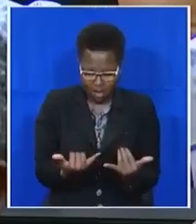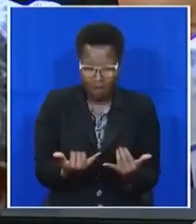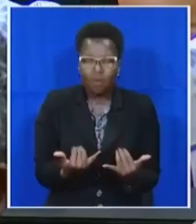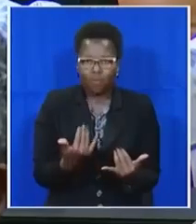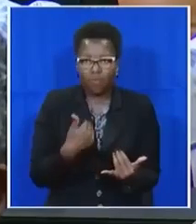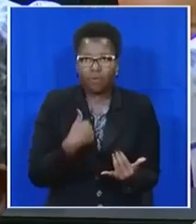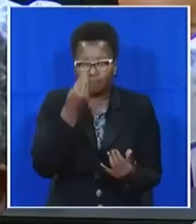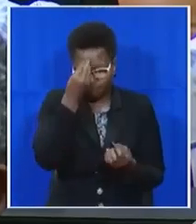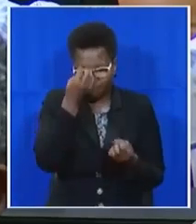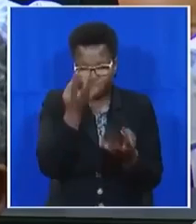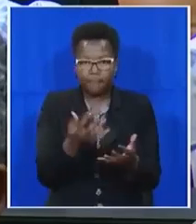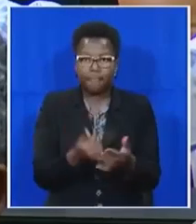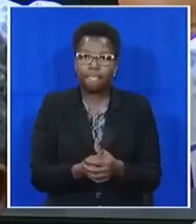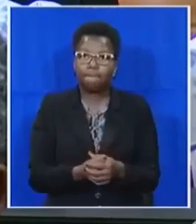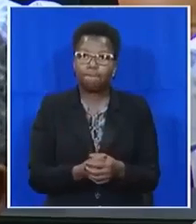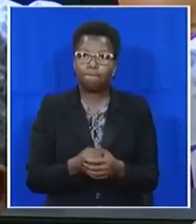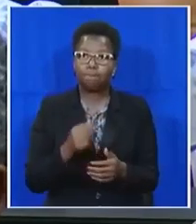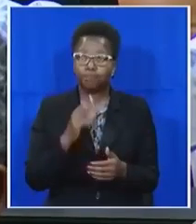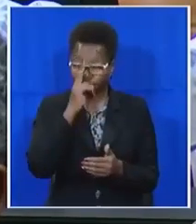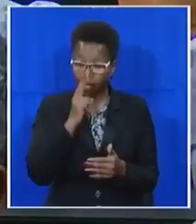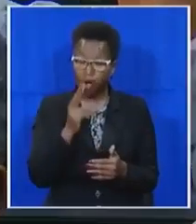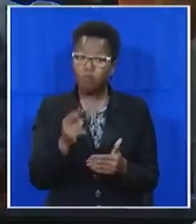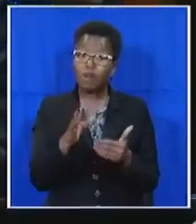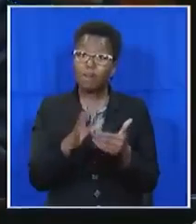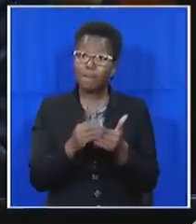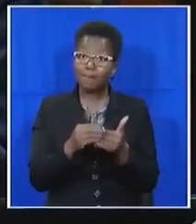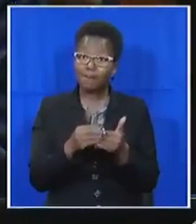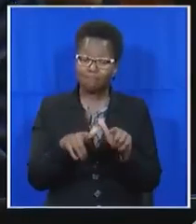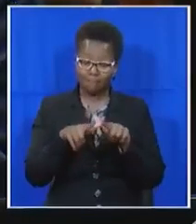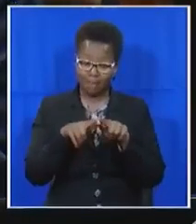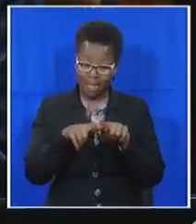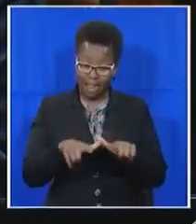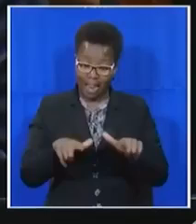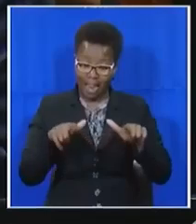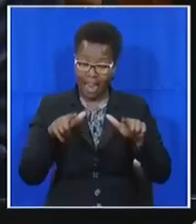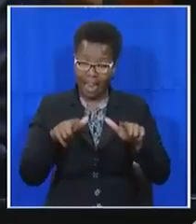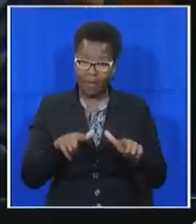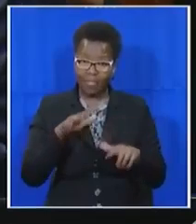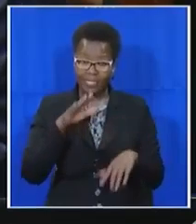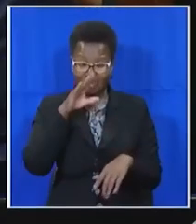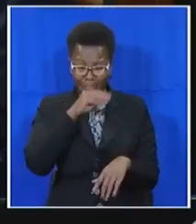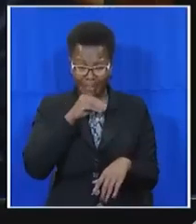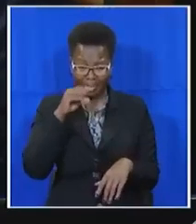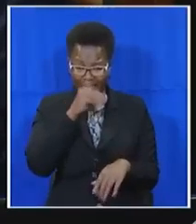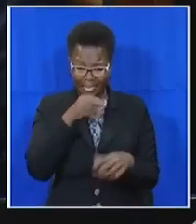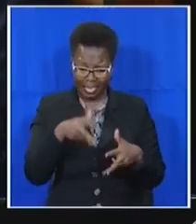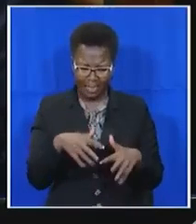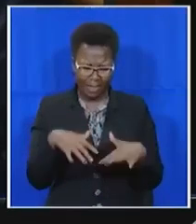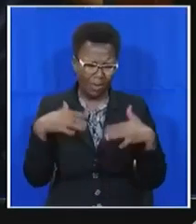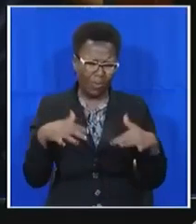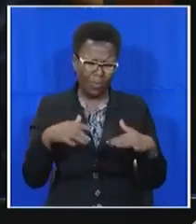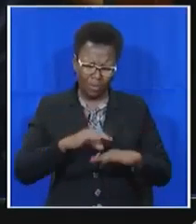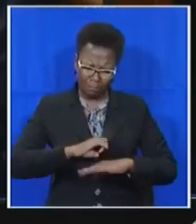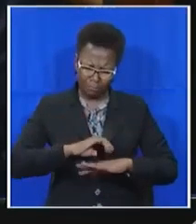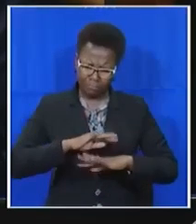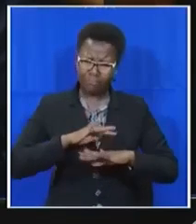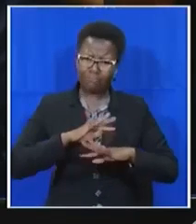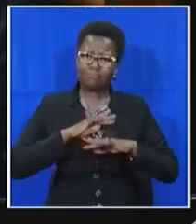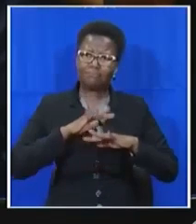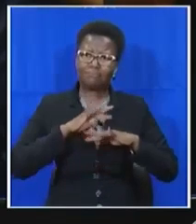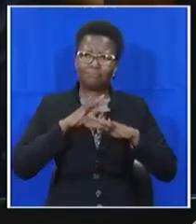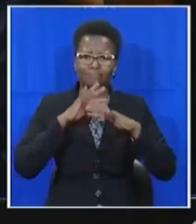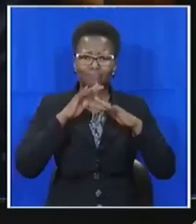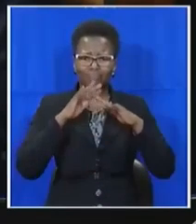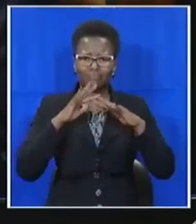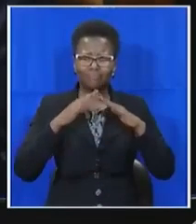Honorable members, the language you use in the House inflames and creates disorder in the House. The language